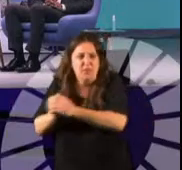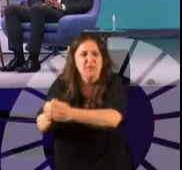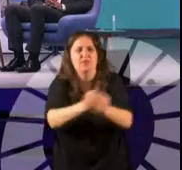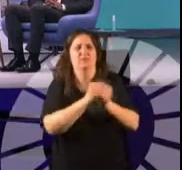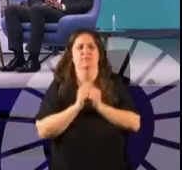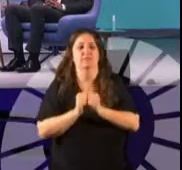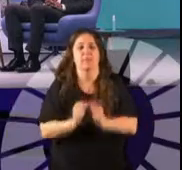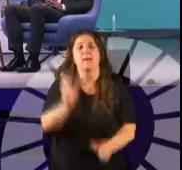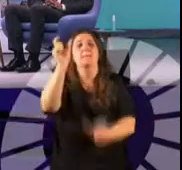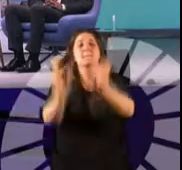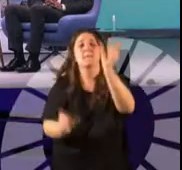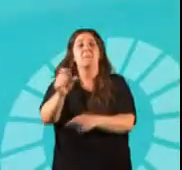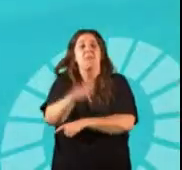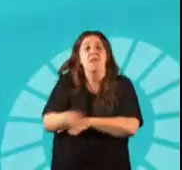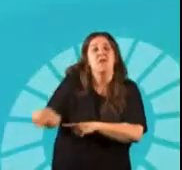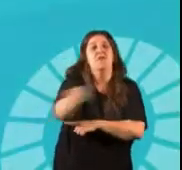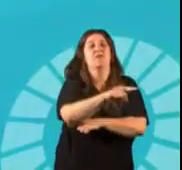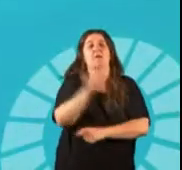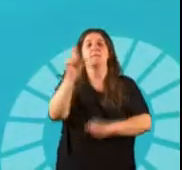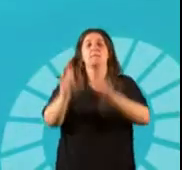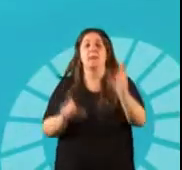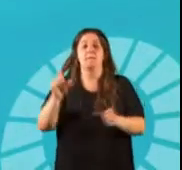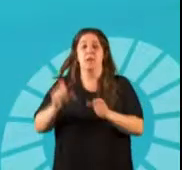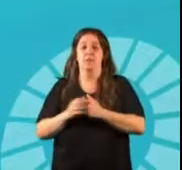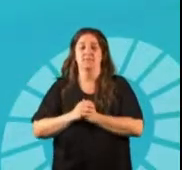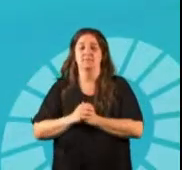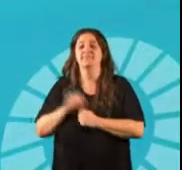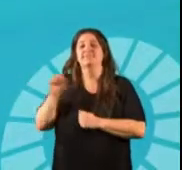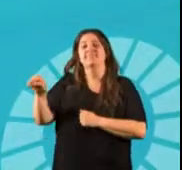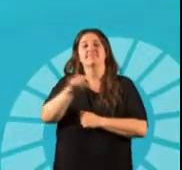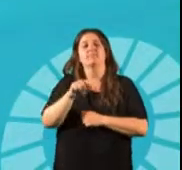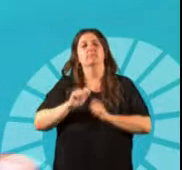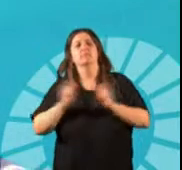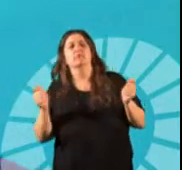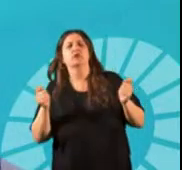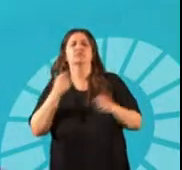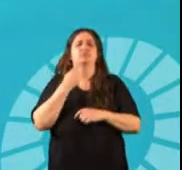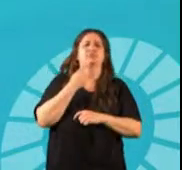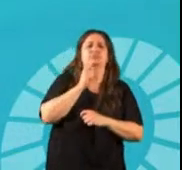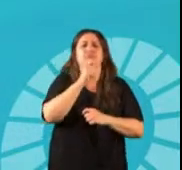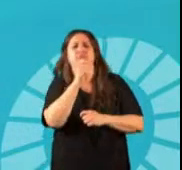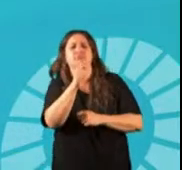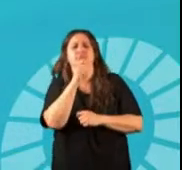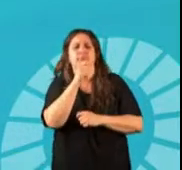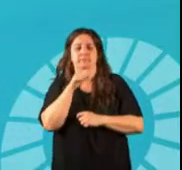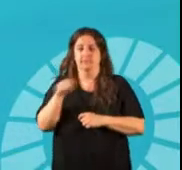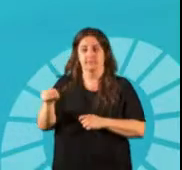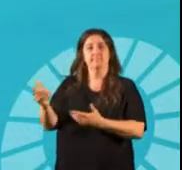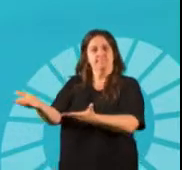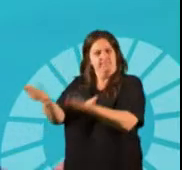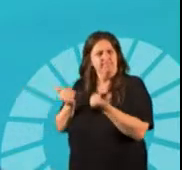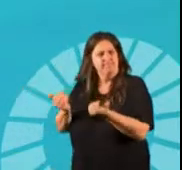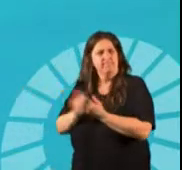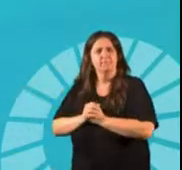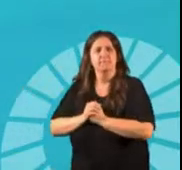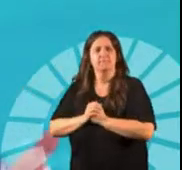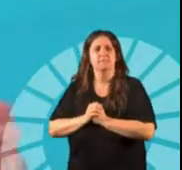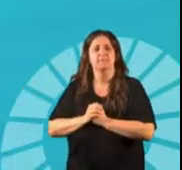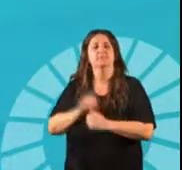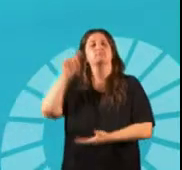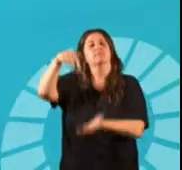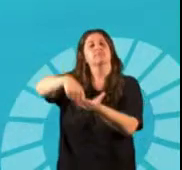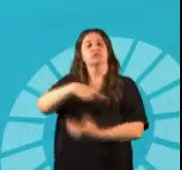journalists like Mujahin and the Uyghur women and so many other women as well. We are here for the honor of women